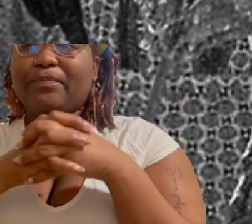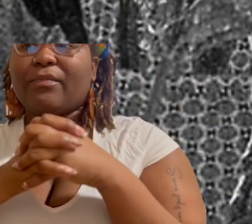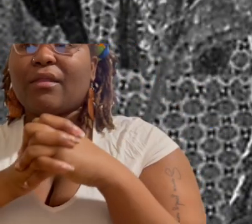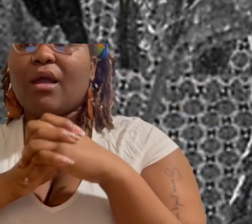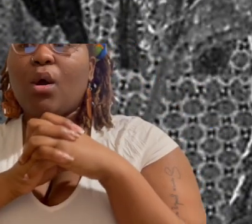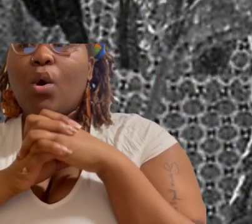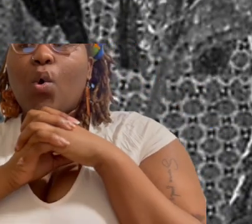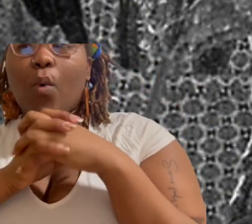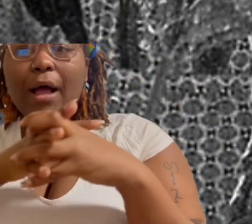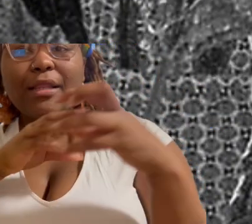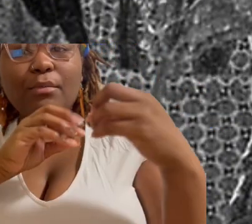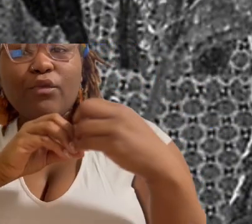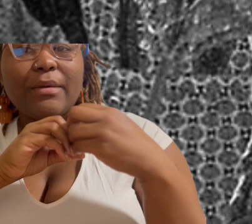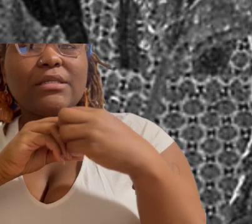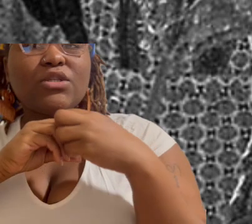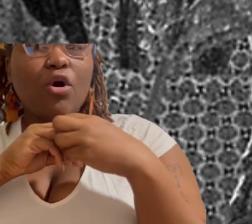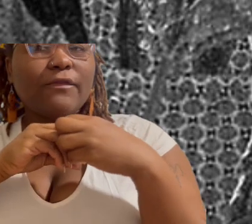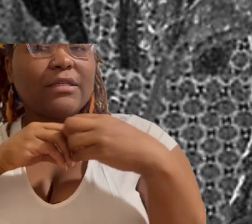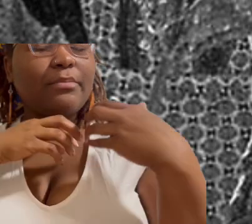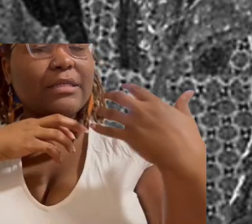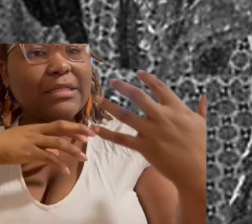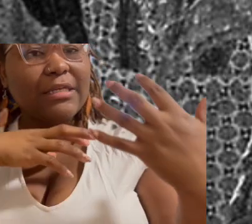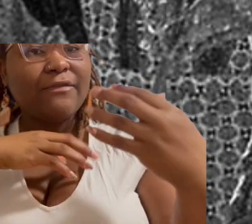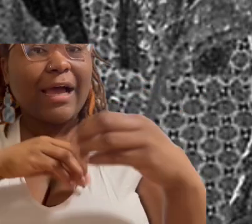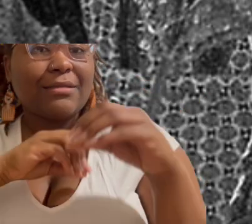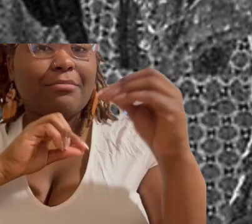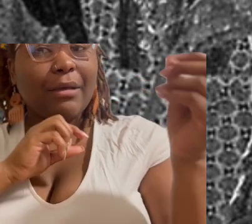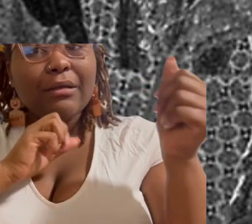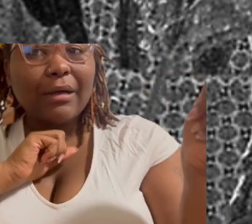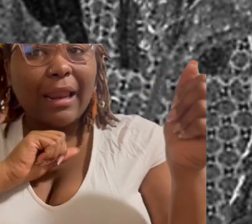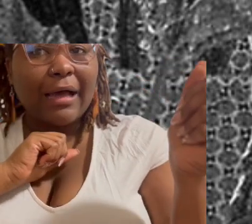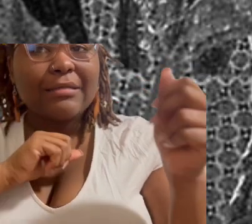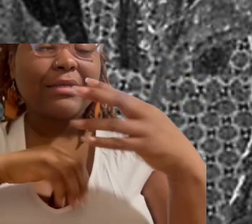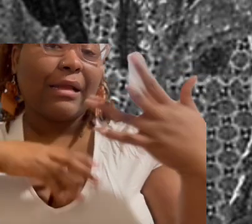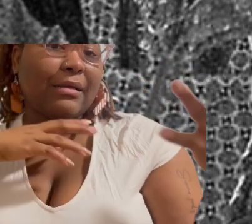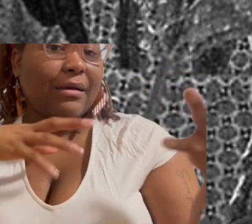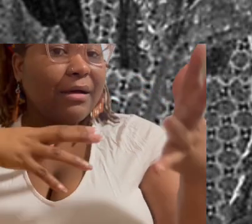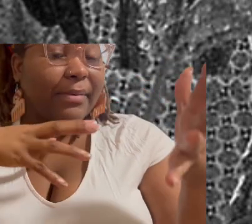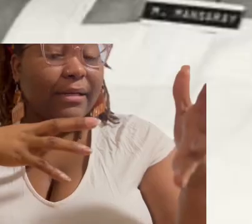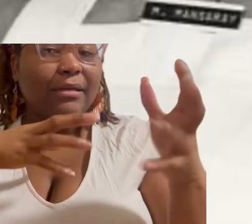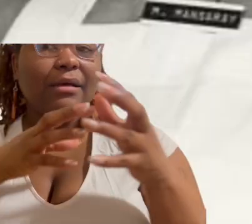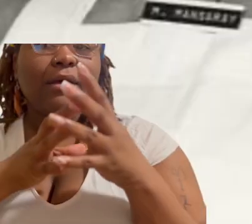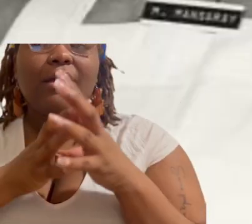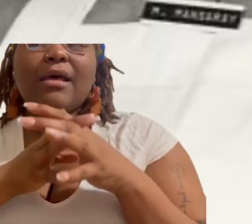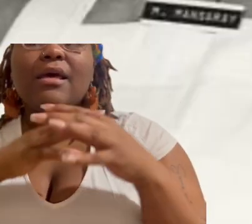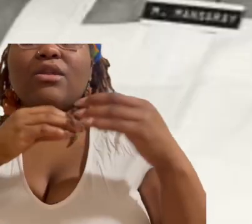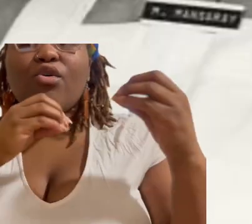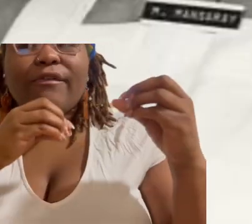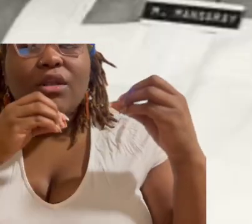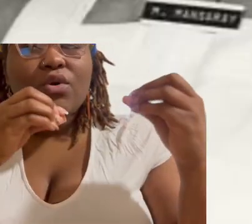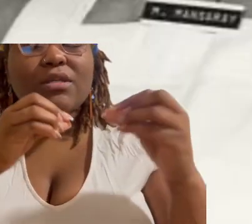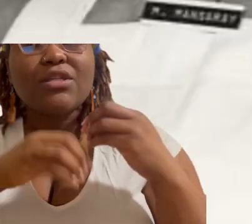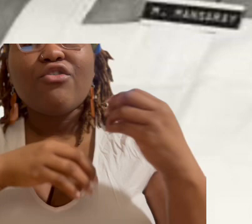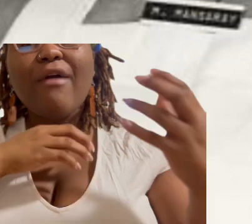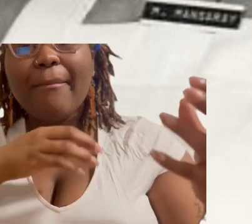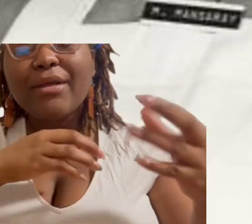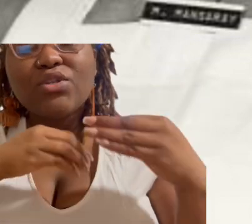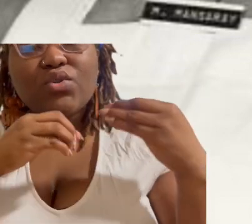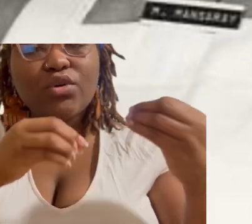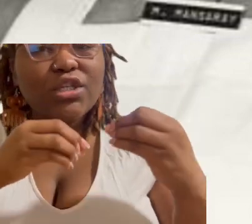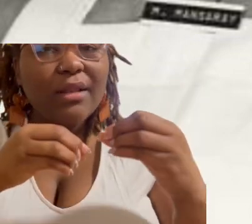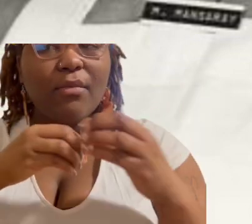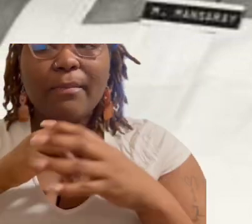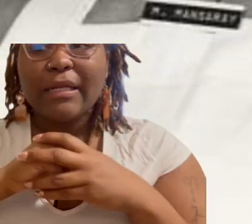time. While the movement is often perceived as middle class and urban, it overlooks the